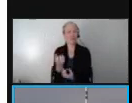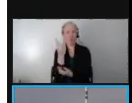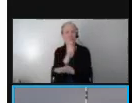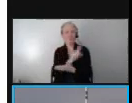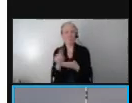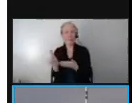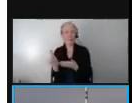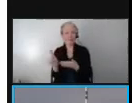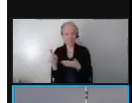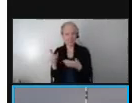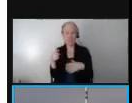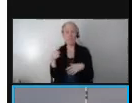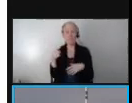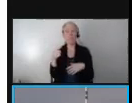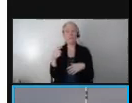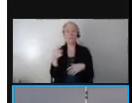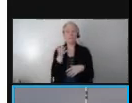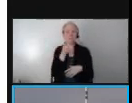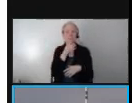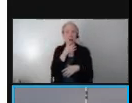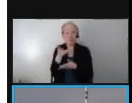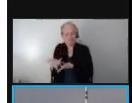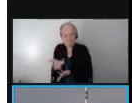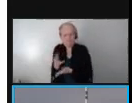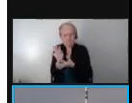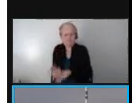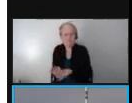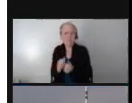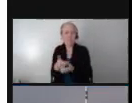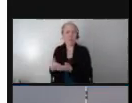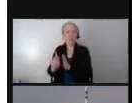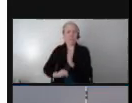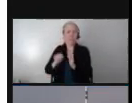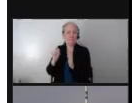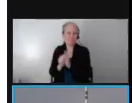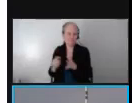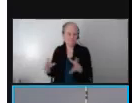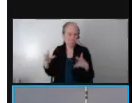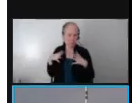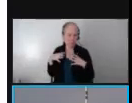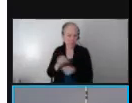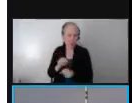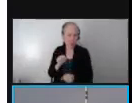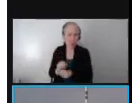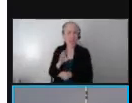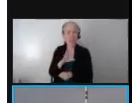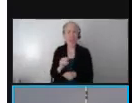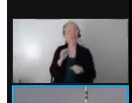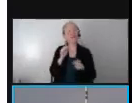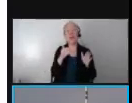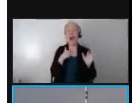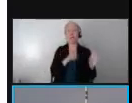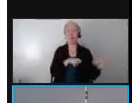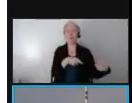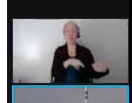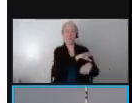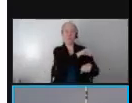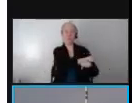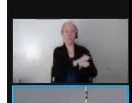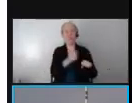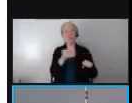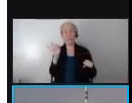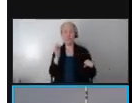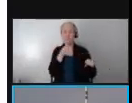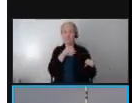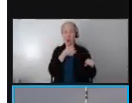to pump to ensure that if mothers choose to breastfeed, they can do that. And so again, this is, I